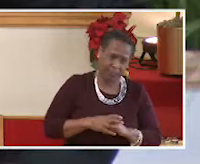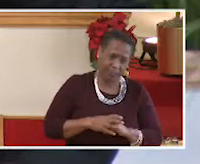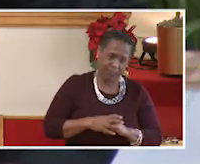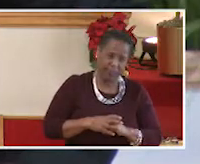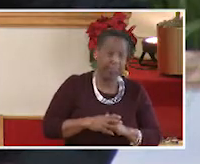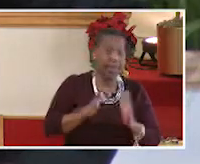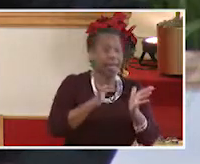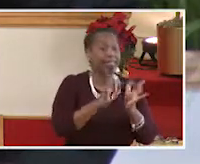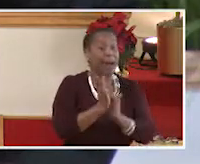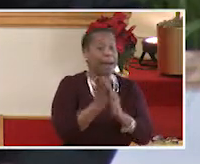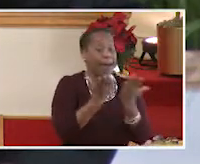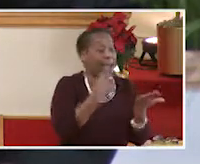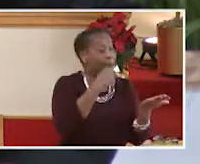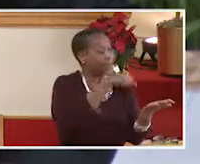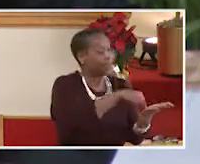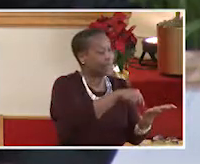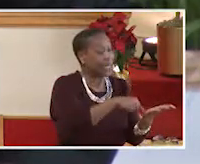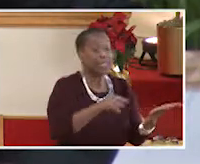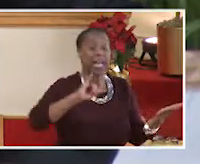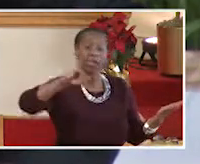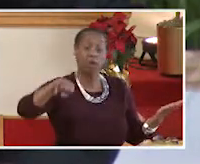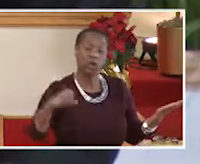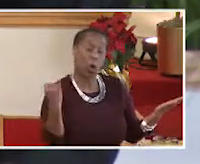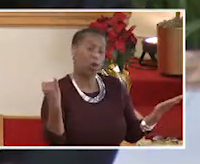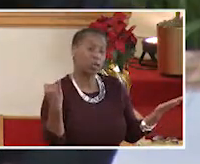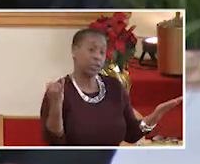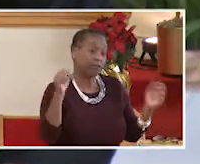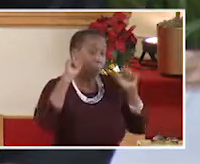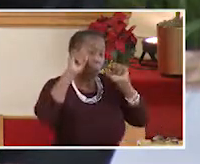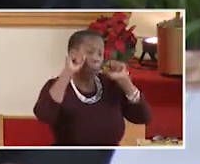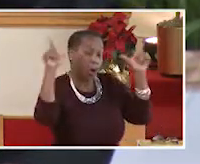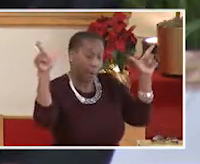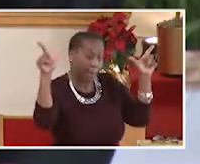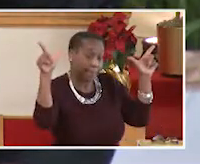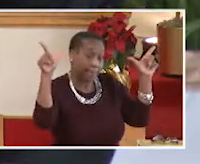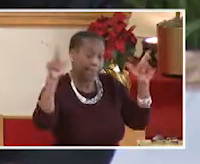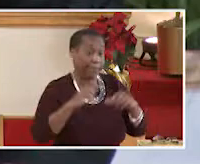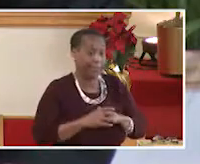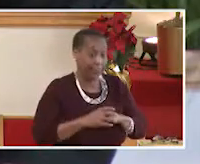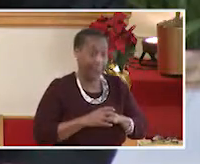The Bible says that Joseph woke up.